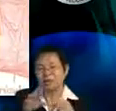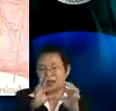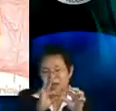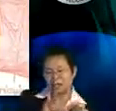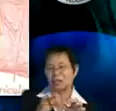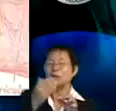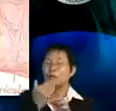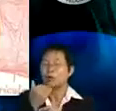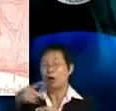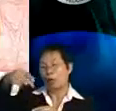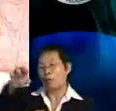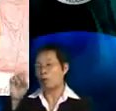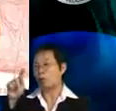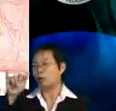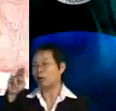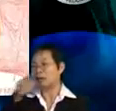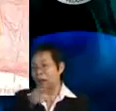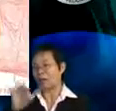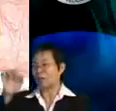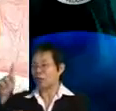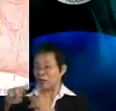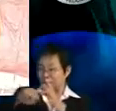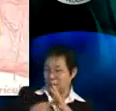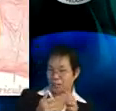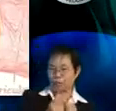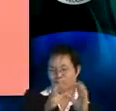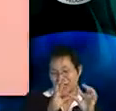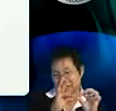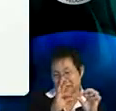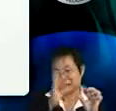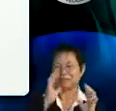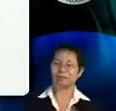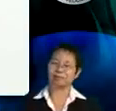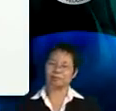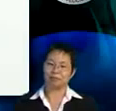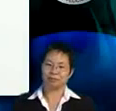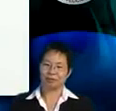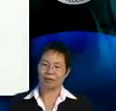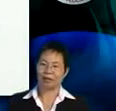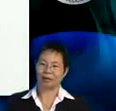glucose, protein, and fat. We shall start with starch.